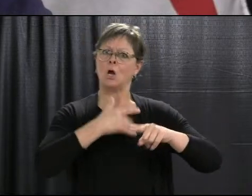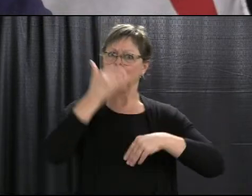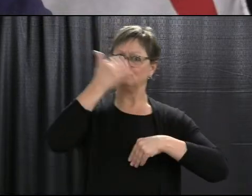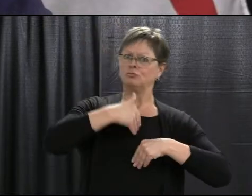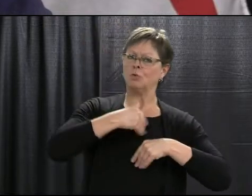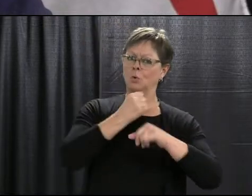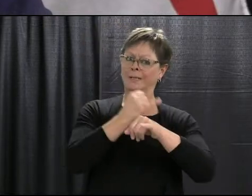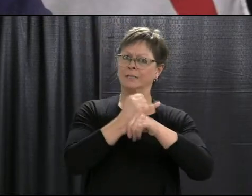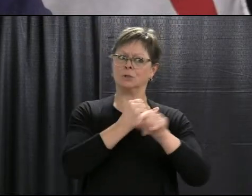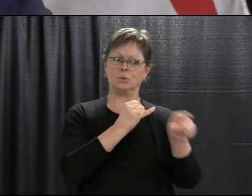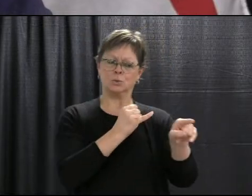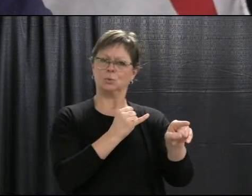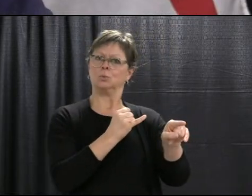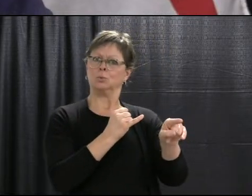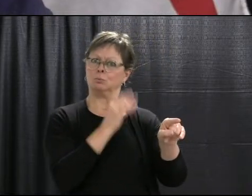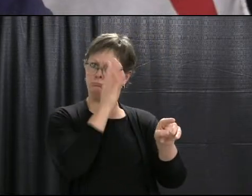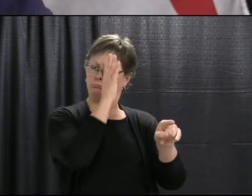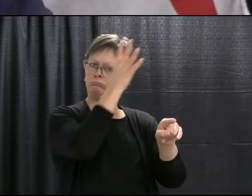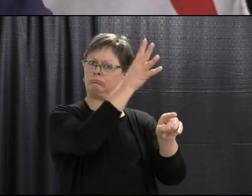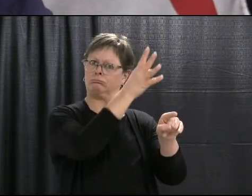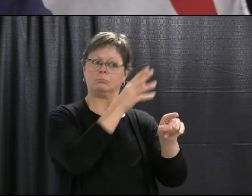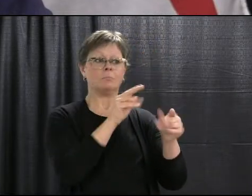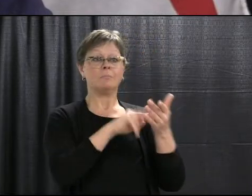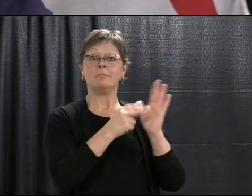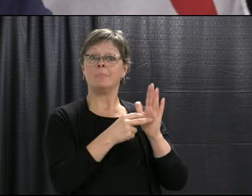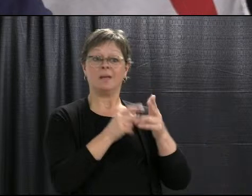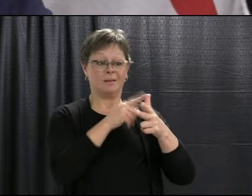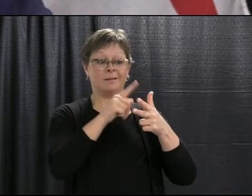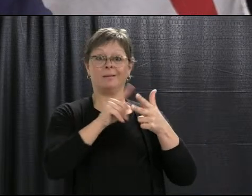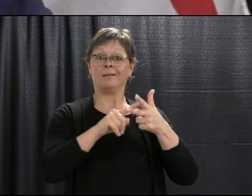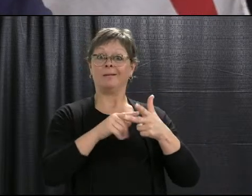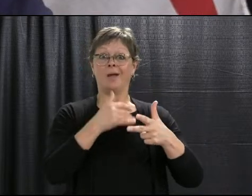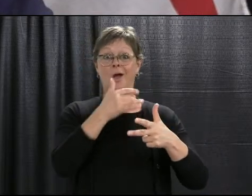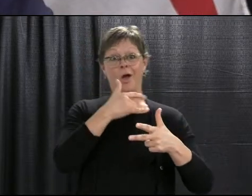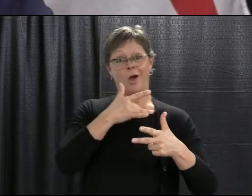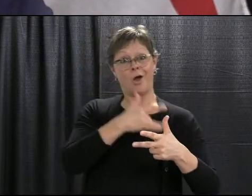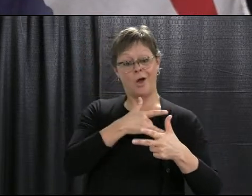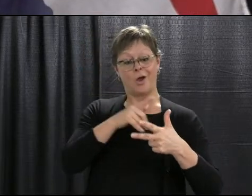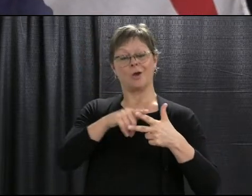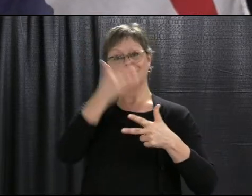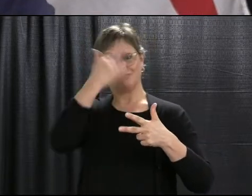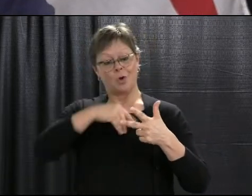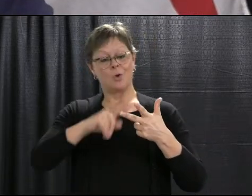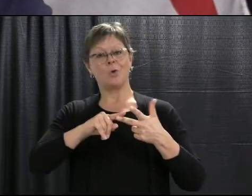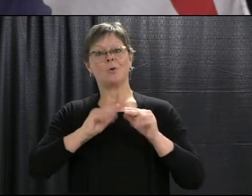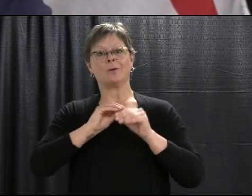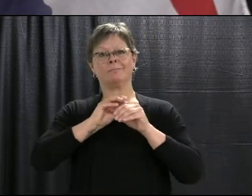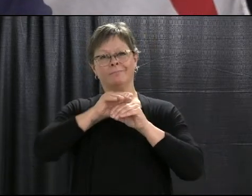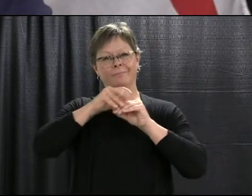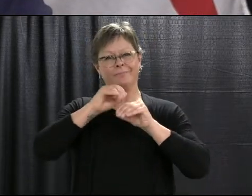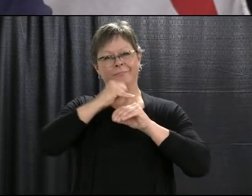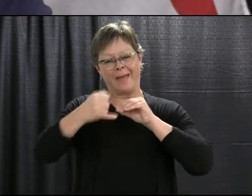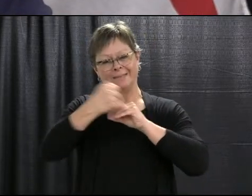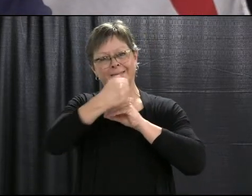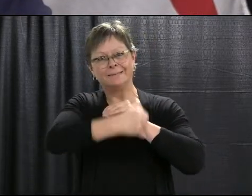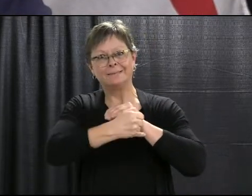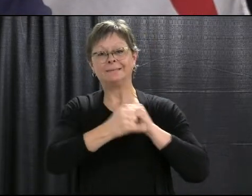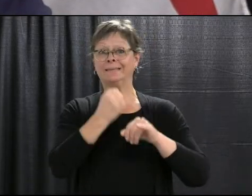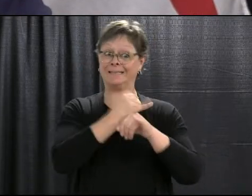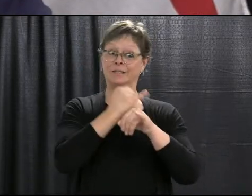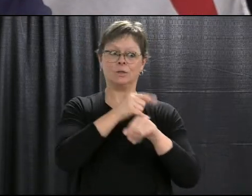in a few ways. Number one is that the idea that those three programs would work together is innovative, but it's